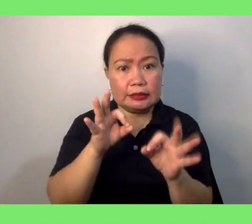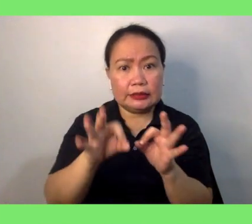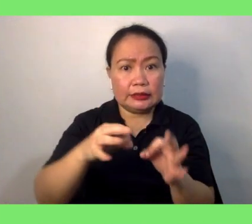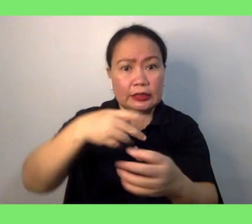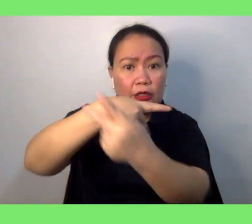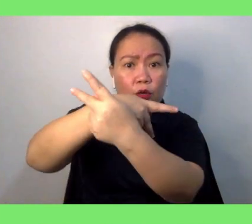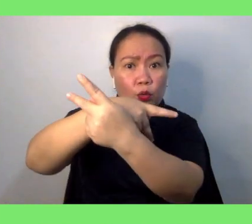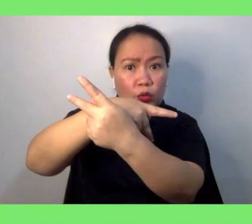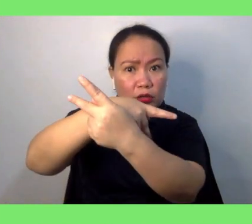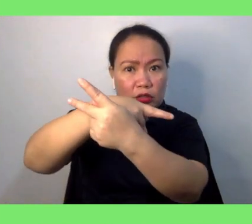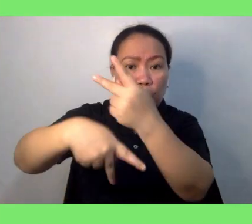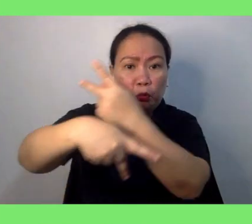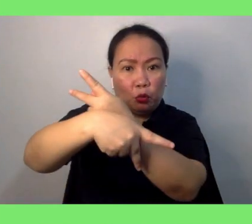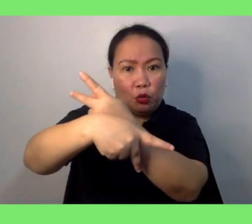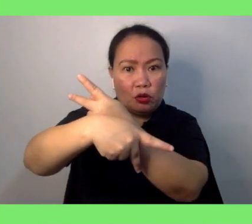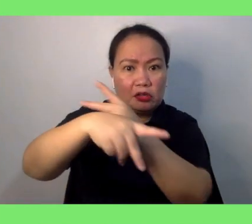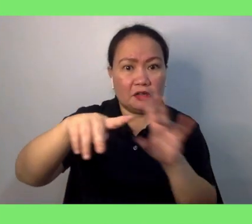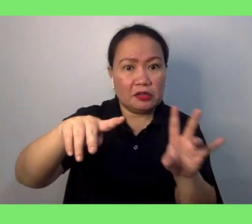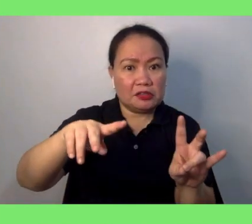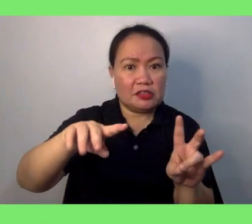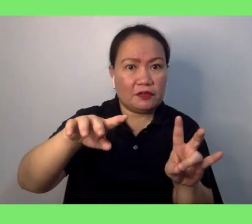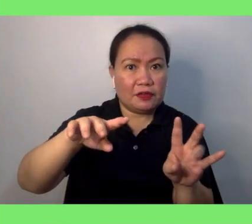mo na lahat eh. Okay? So, this is